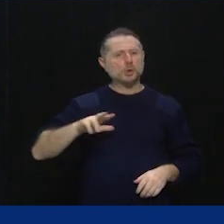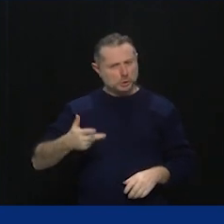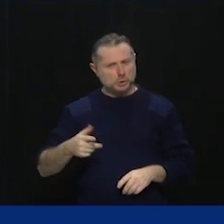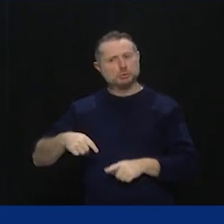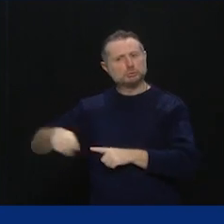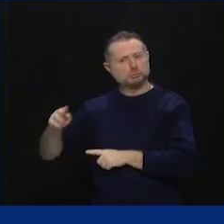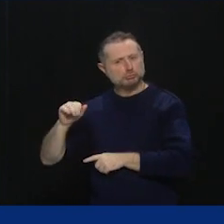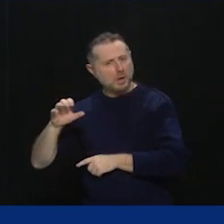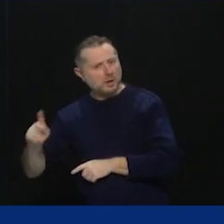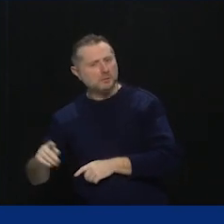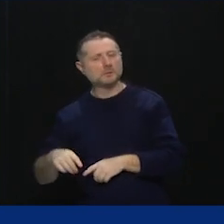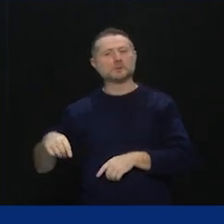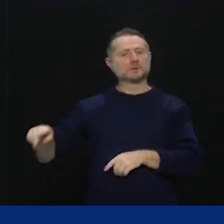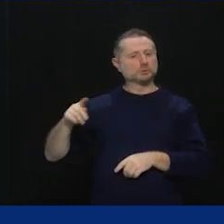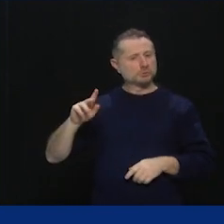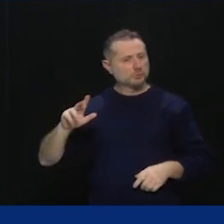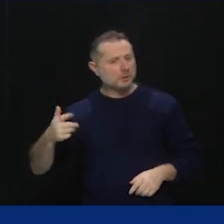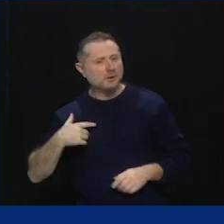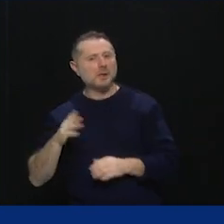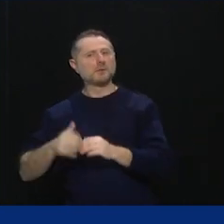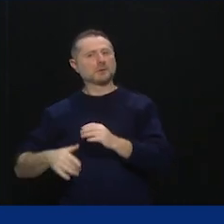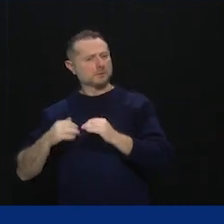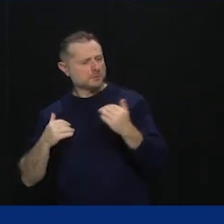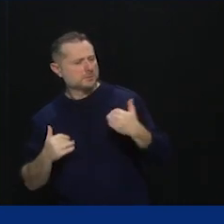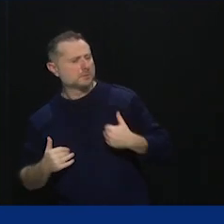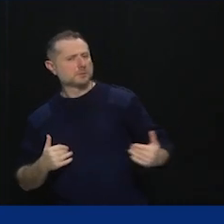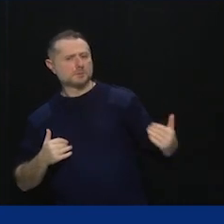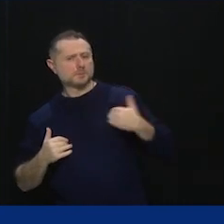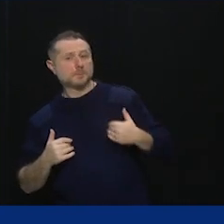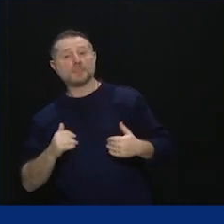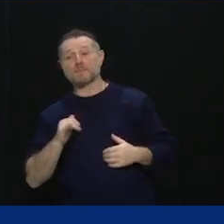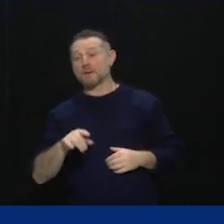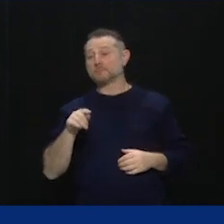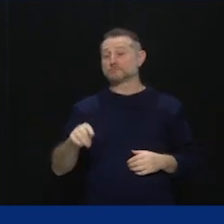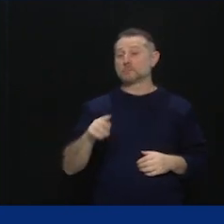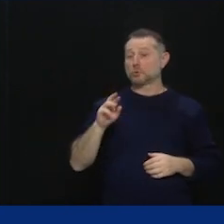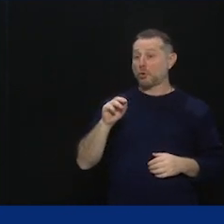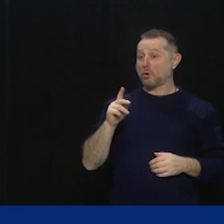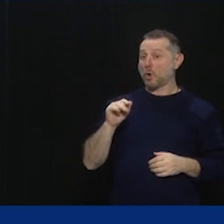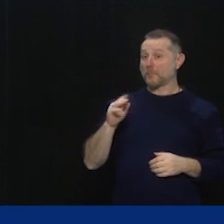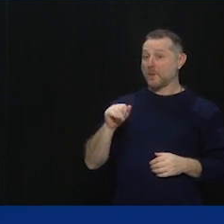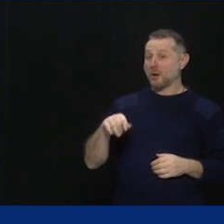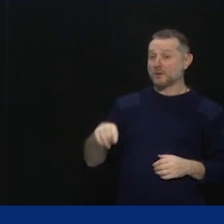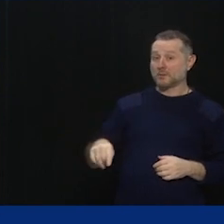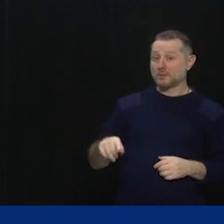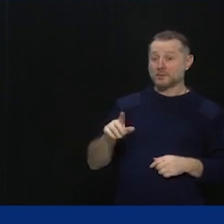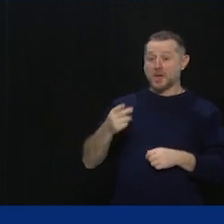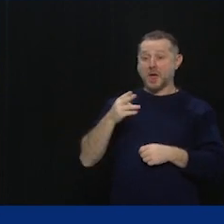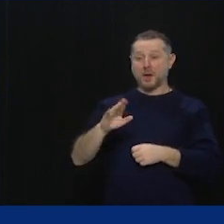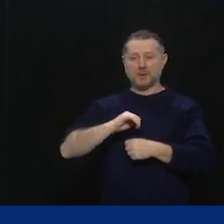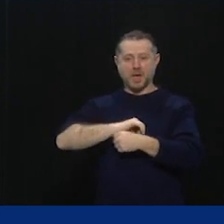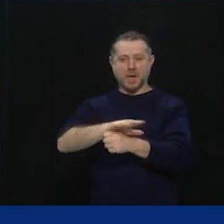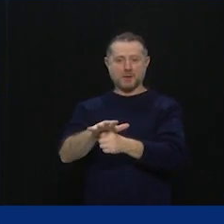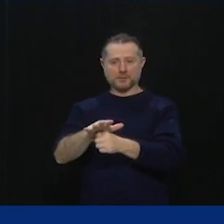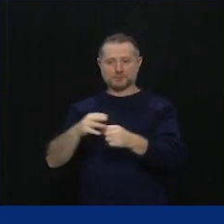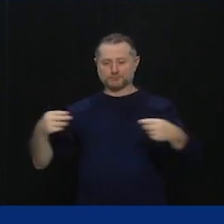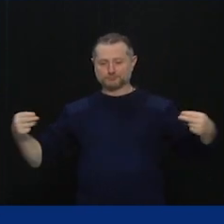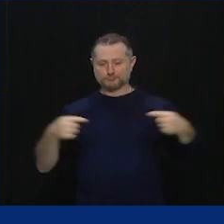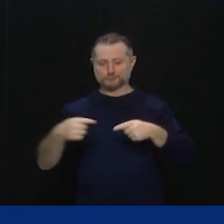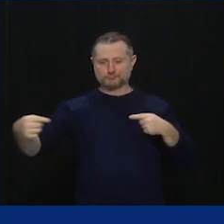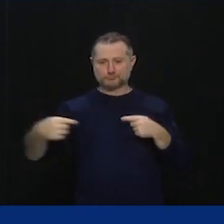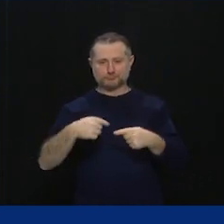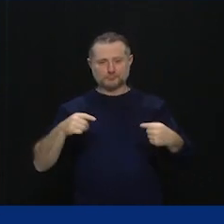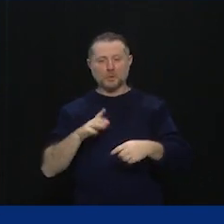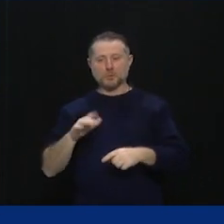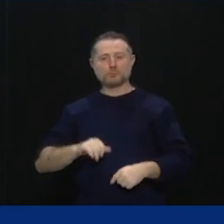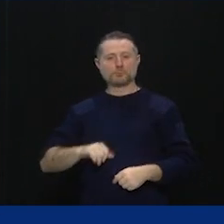into the future. We're getting it done quickly. And this Ronkonkoma Hub, this station, is going to be a point of real pride for all of us. This is a model for the rest of